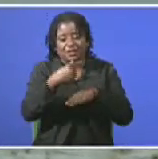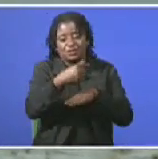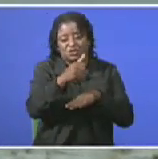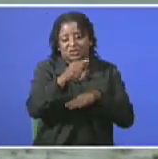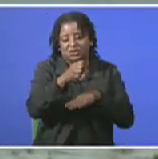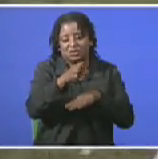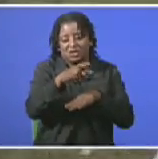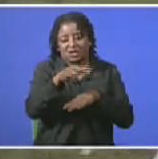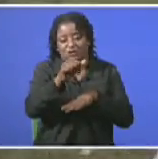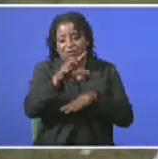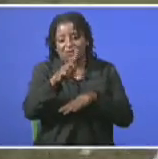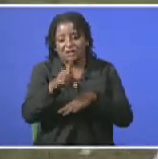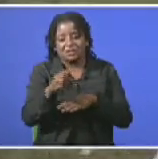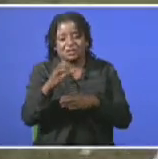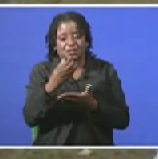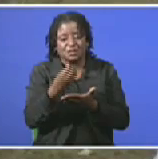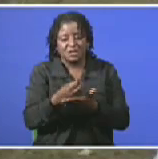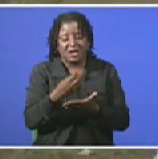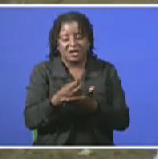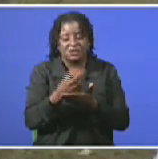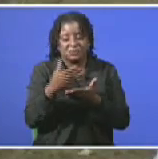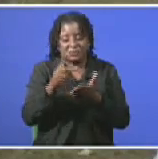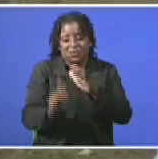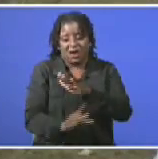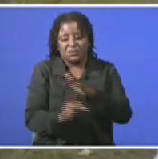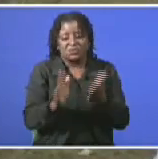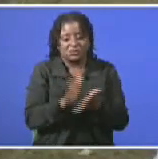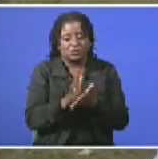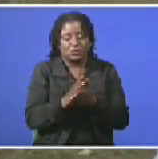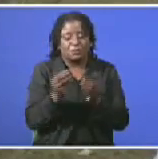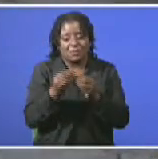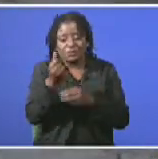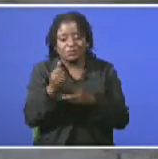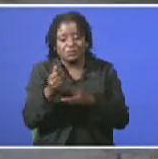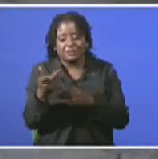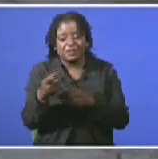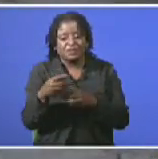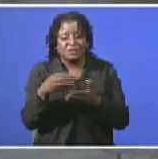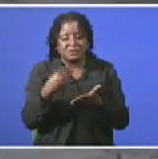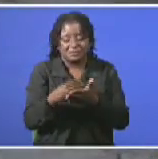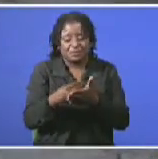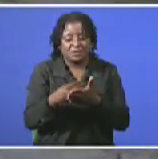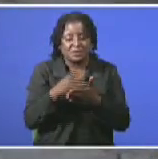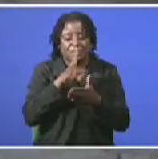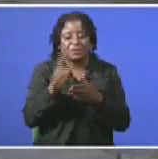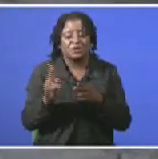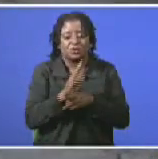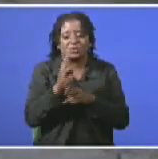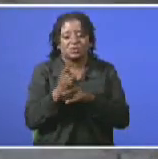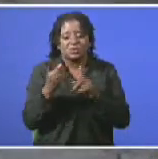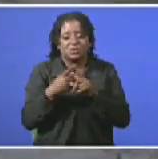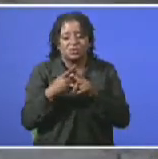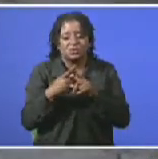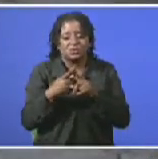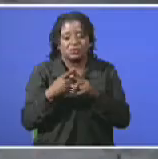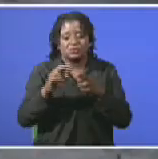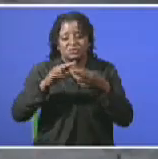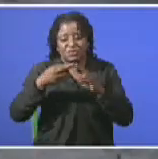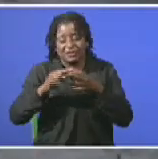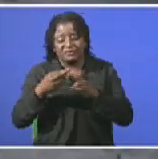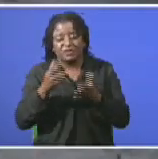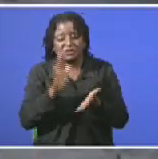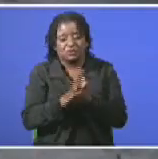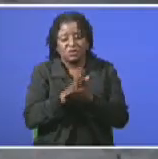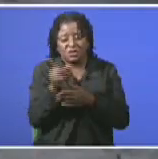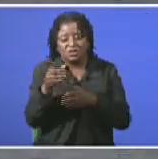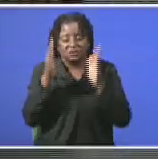Bannister says most of his constituency funds will be used to improve the school because his focus is on education and enhancing the nation's